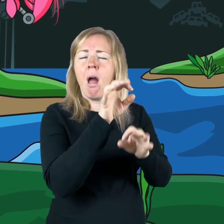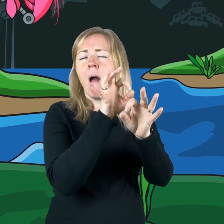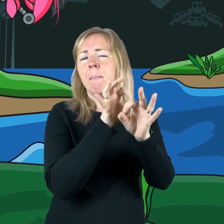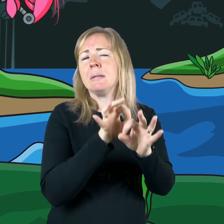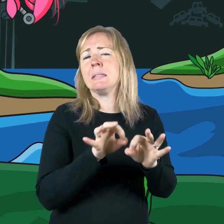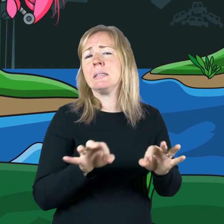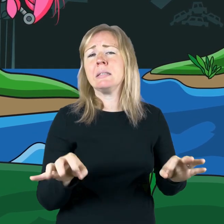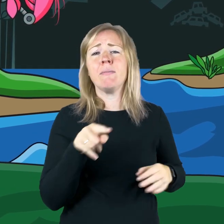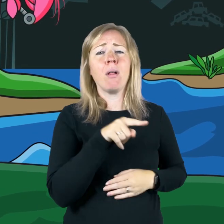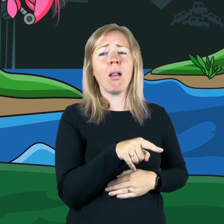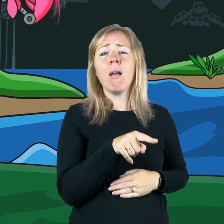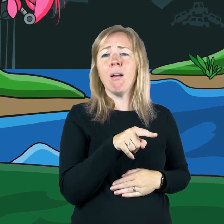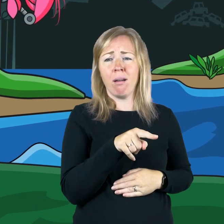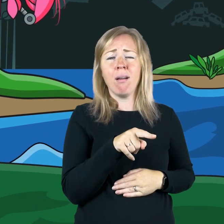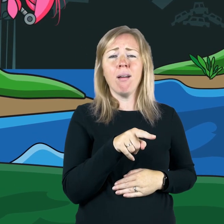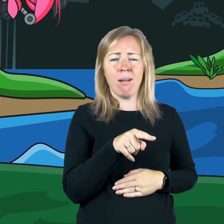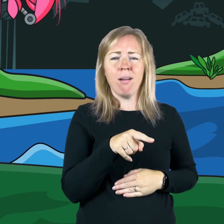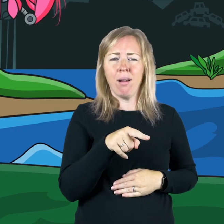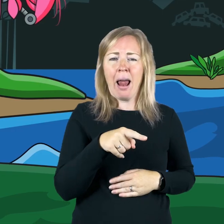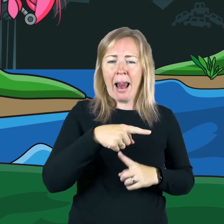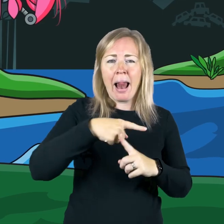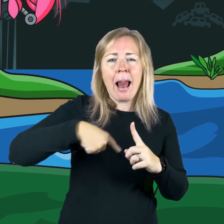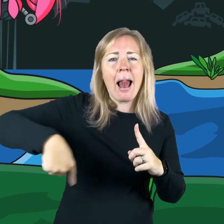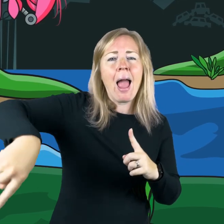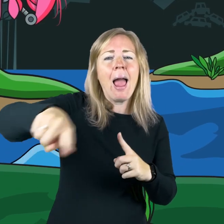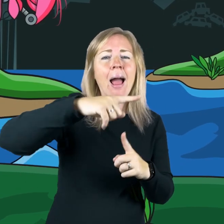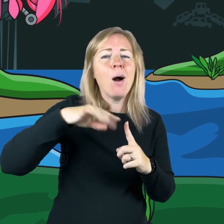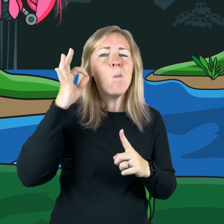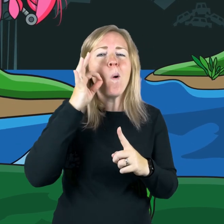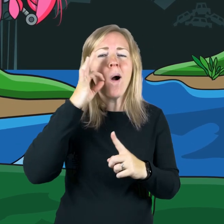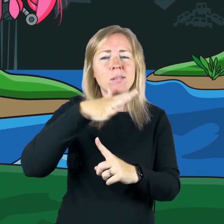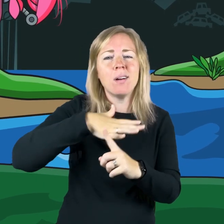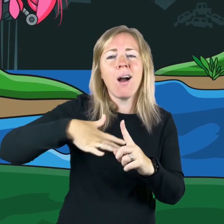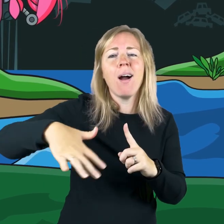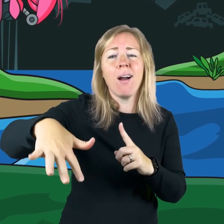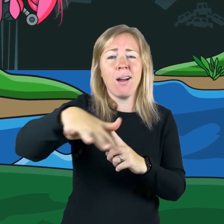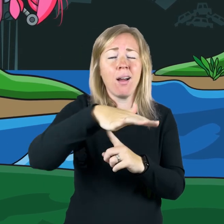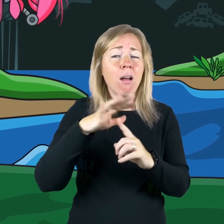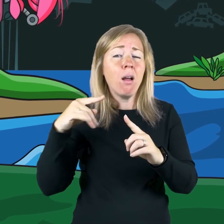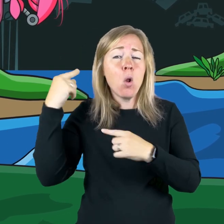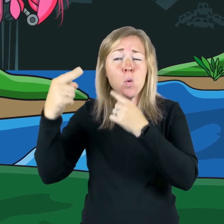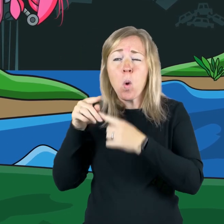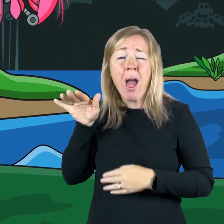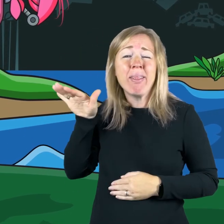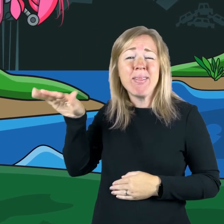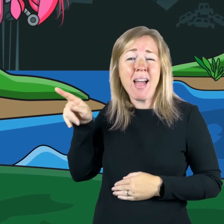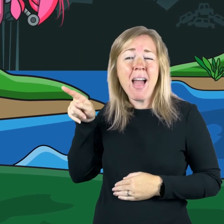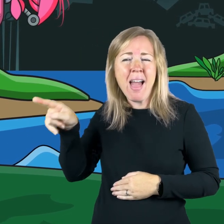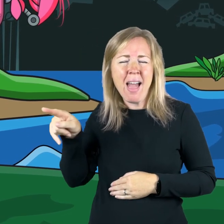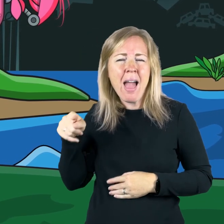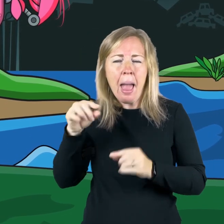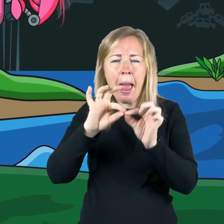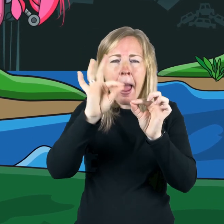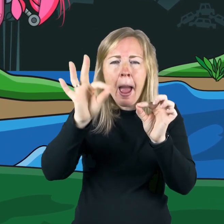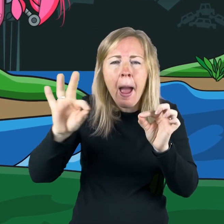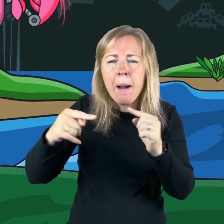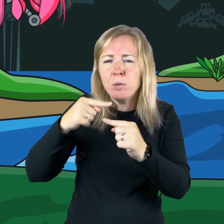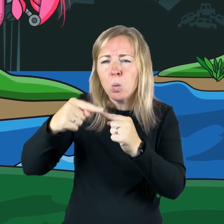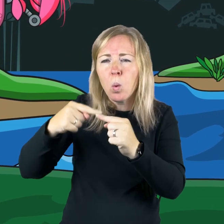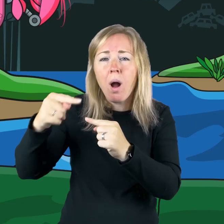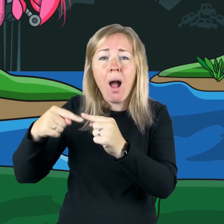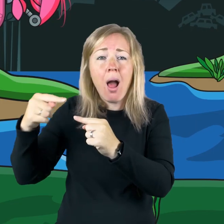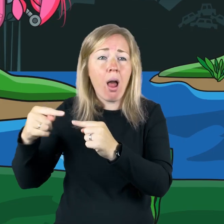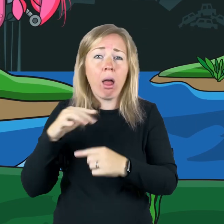peaceful place, the scrap heap lake. Not even the soft hum of the cables could reach this